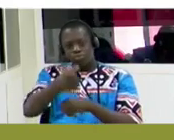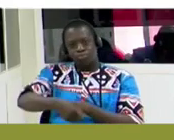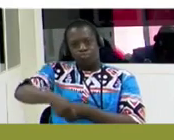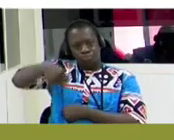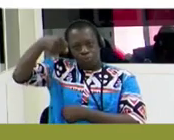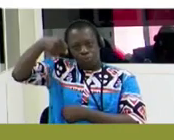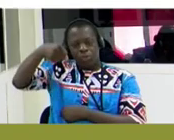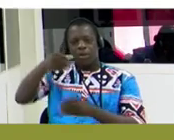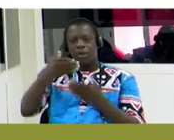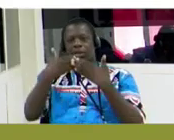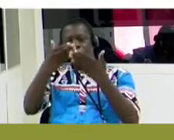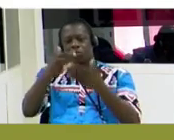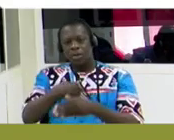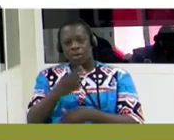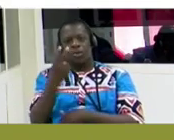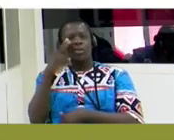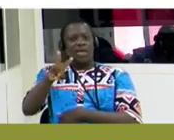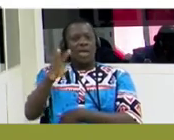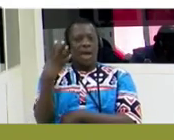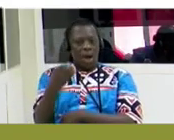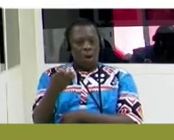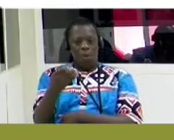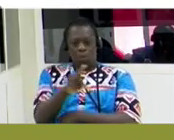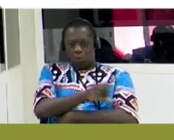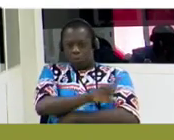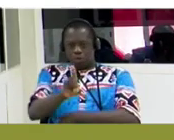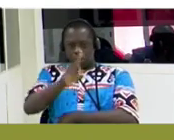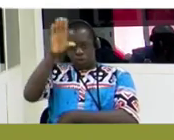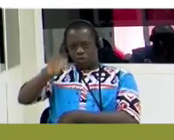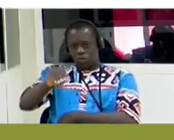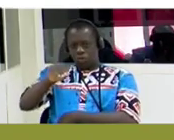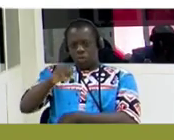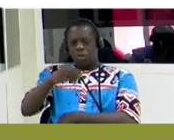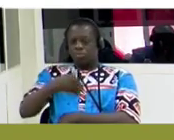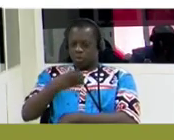and told me, "Did you see how we were doing it?" I said, "Yes."